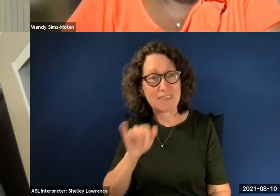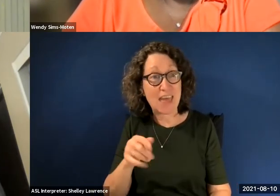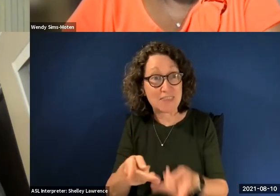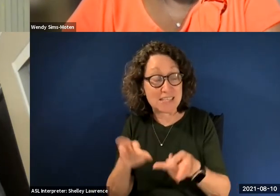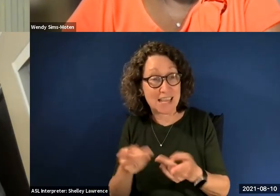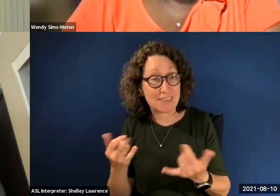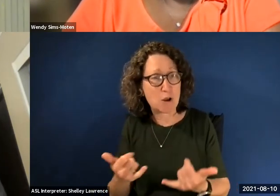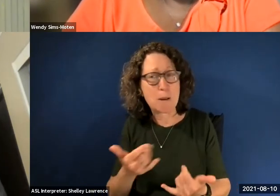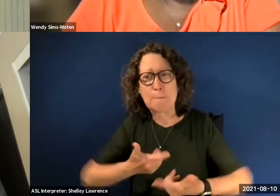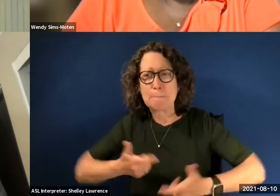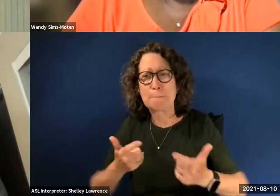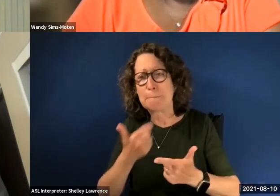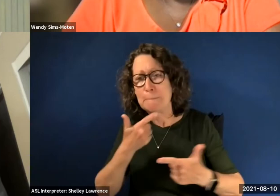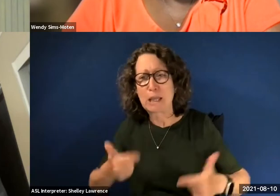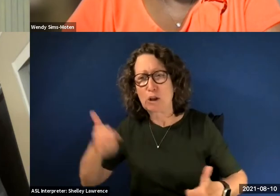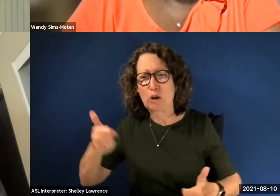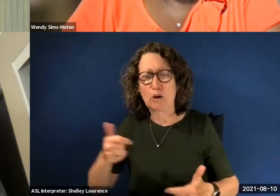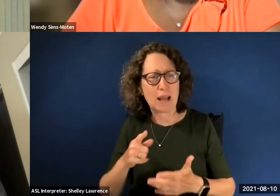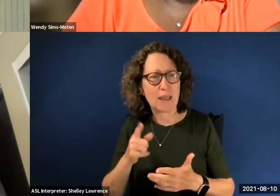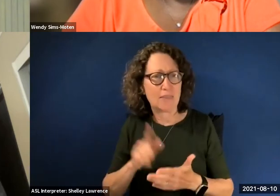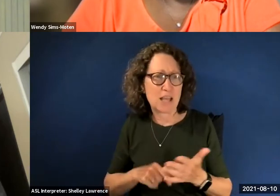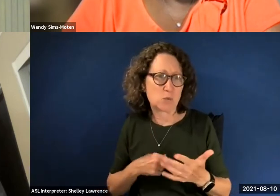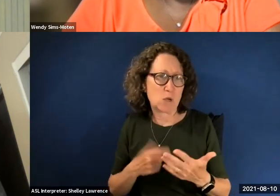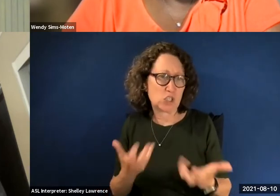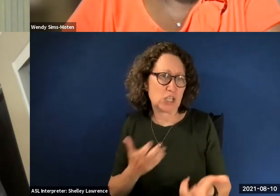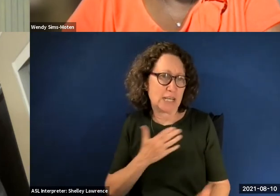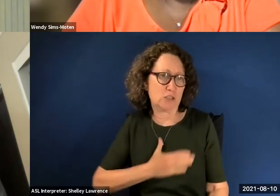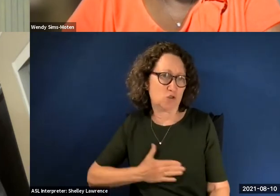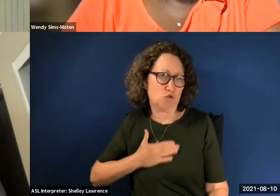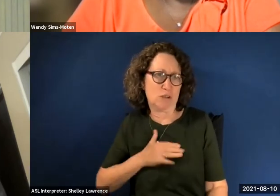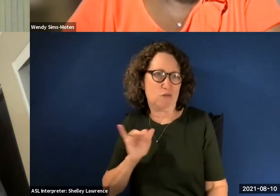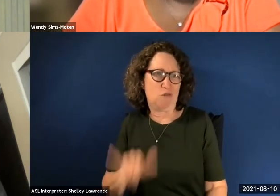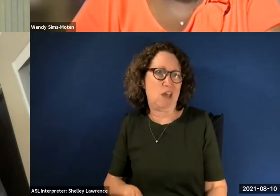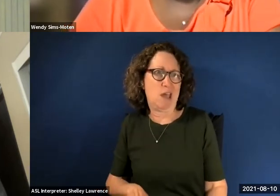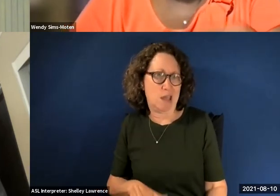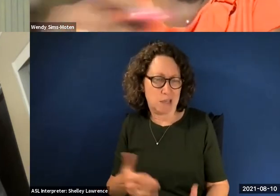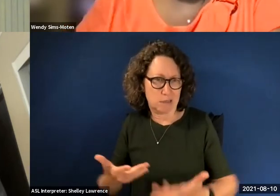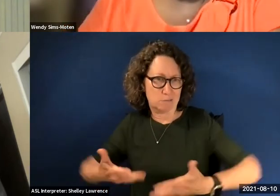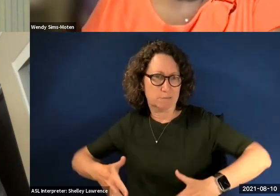they're on is much bigger, and that's what she enjoys.